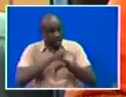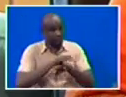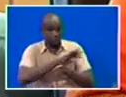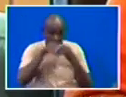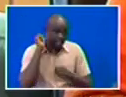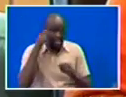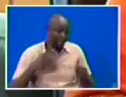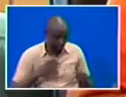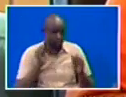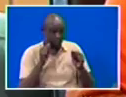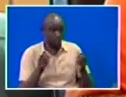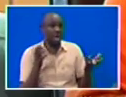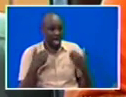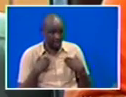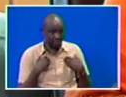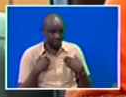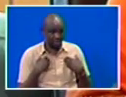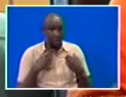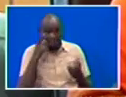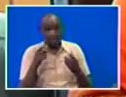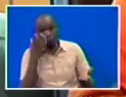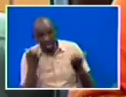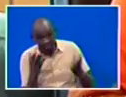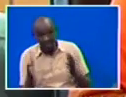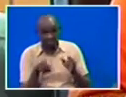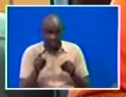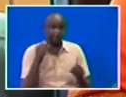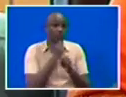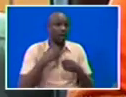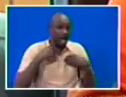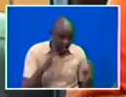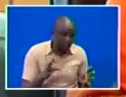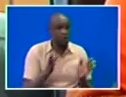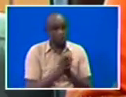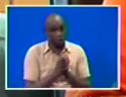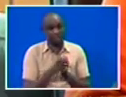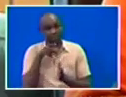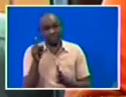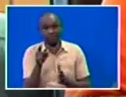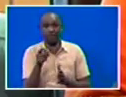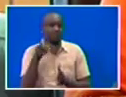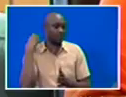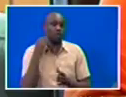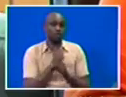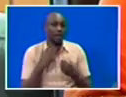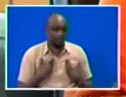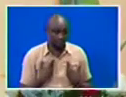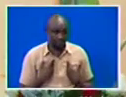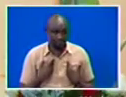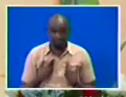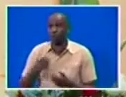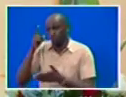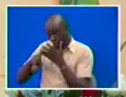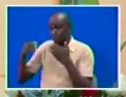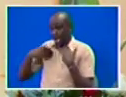all Kenyans across the country, regardless of whether they are formally employed or informally employed? Because the kind of premium